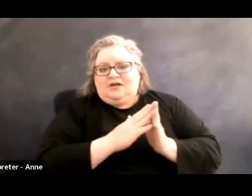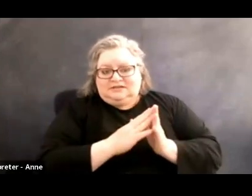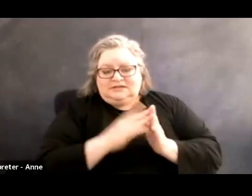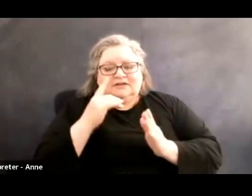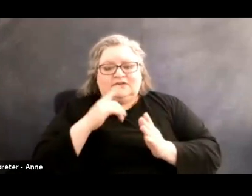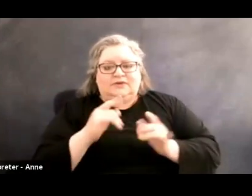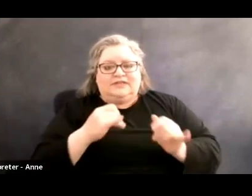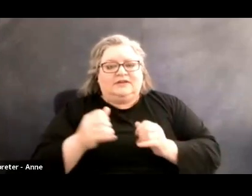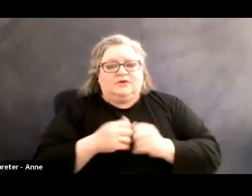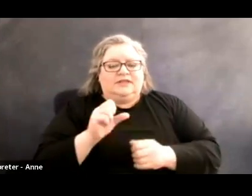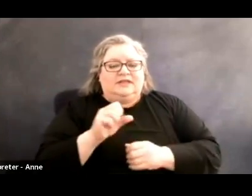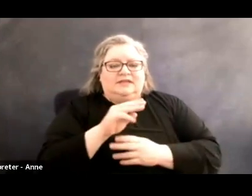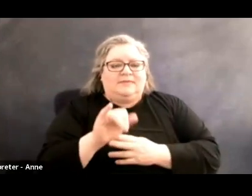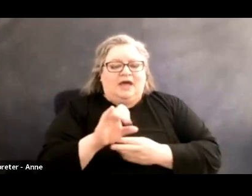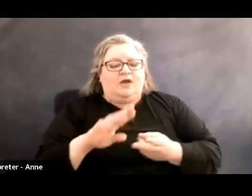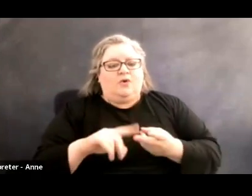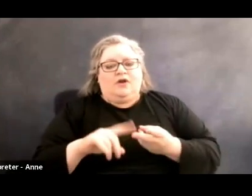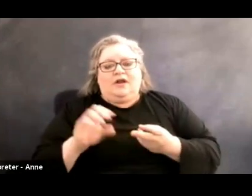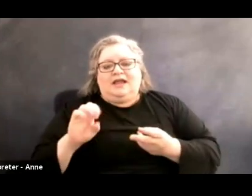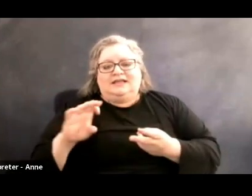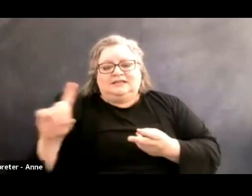with SMI or SED. Offer